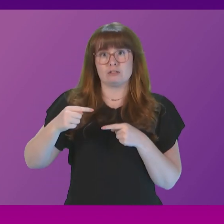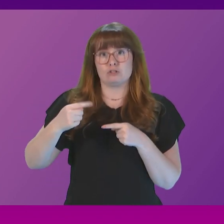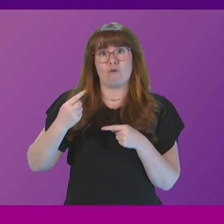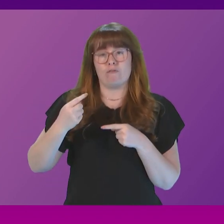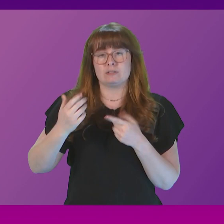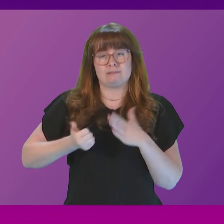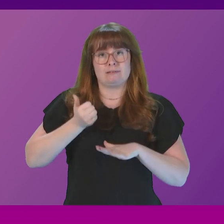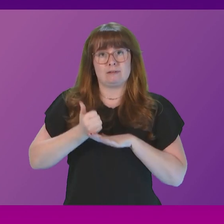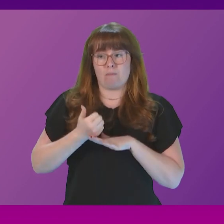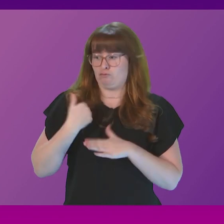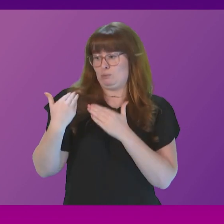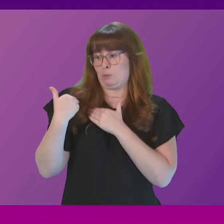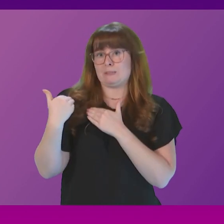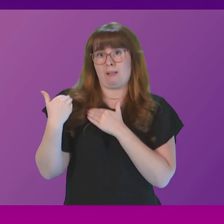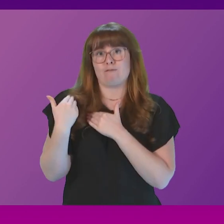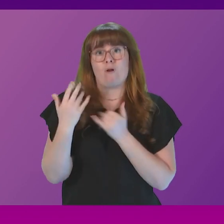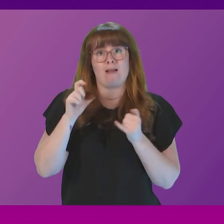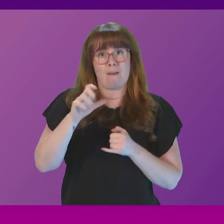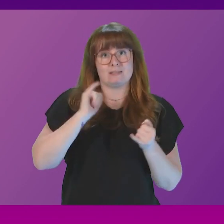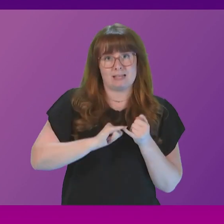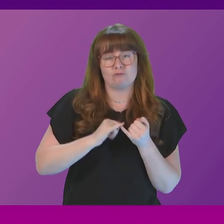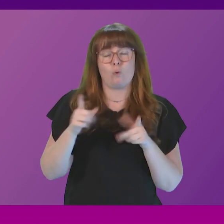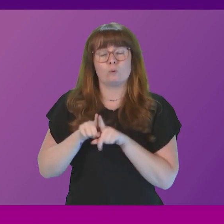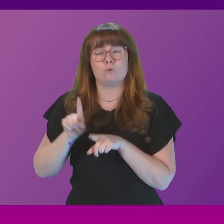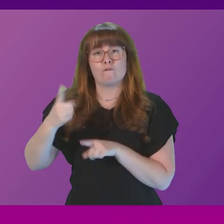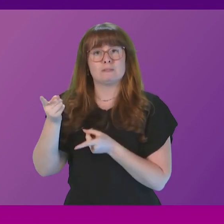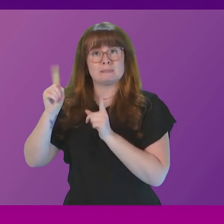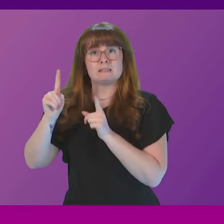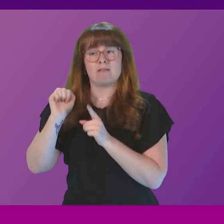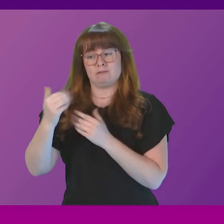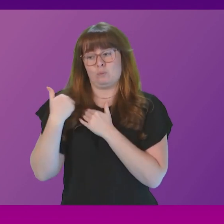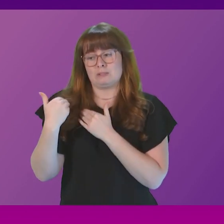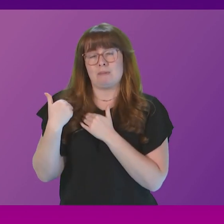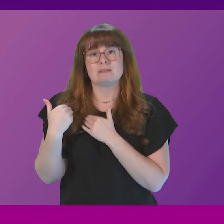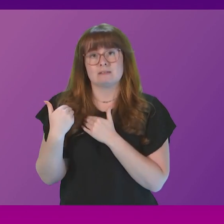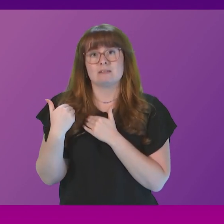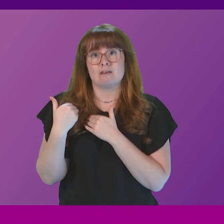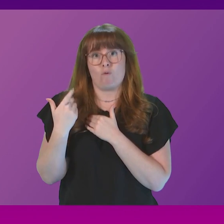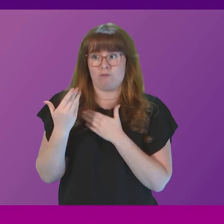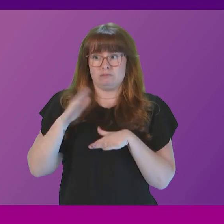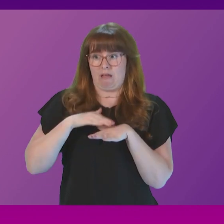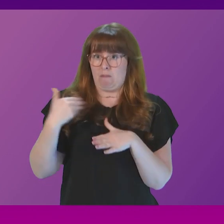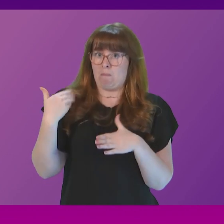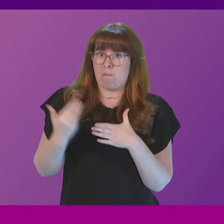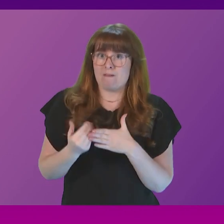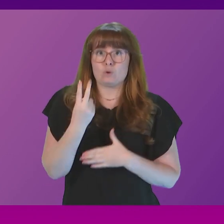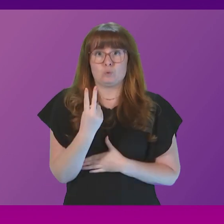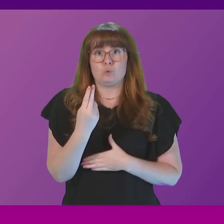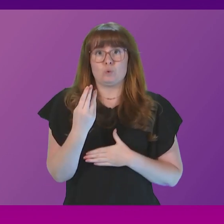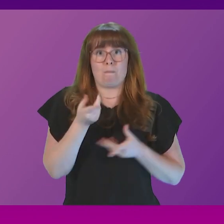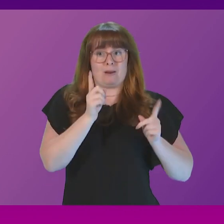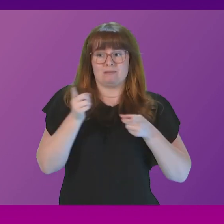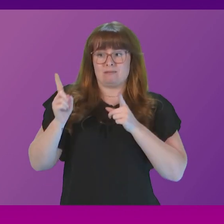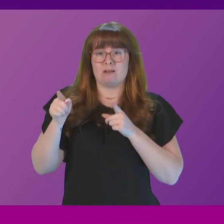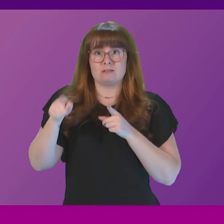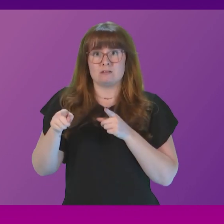of the responsibilities of both cabinet secretaries and first ministers. Indeed, for a substantial period of time, there were two ministers who were answering